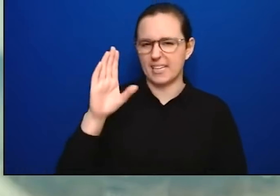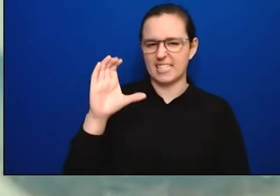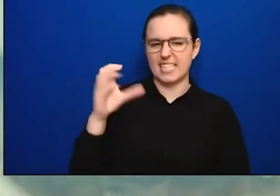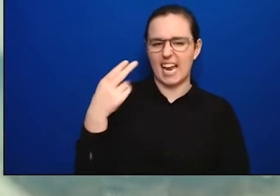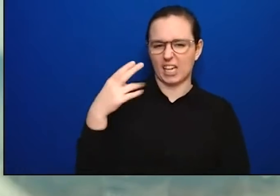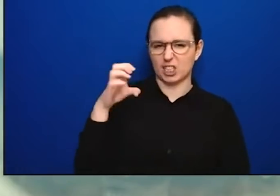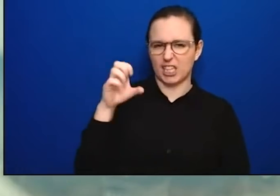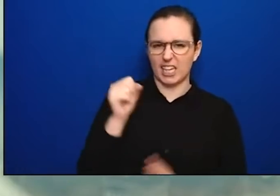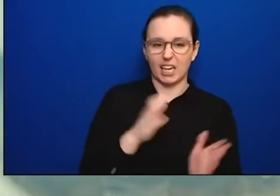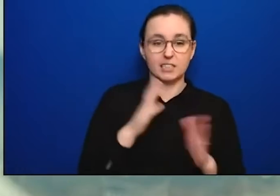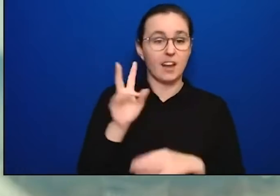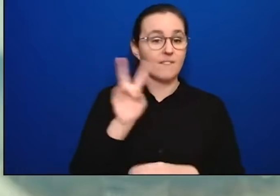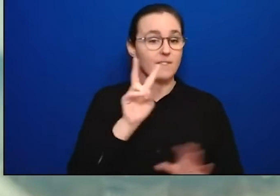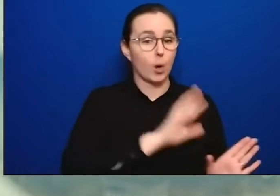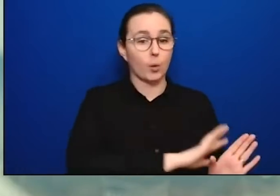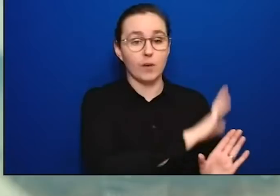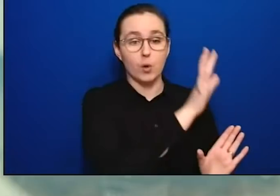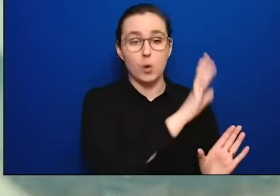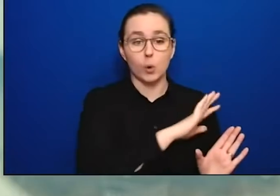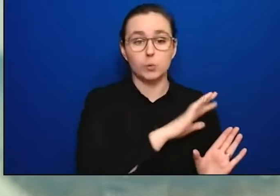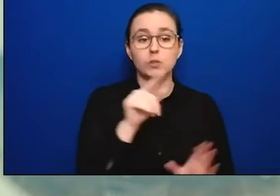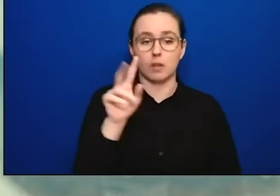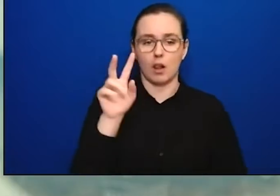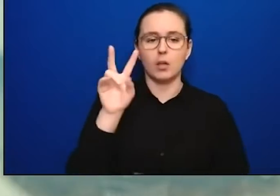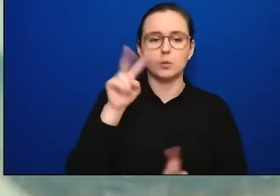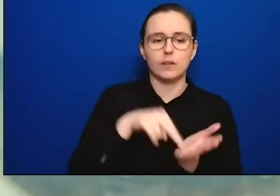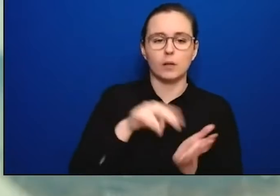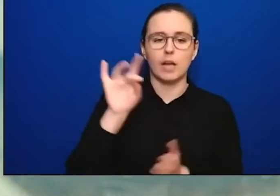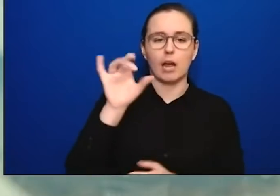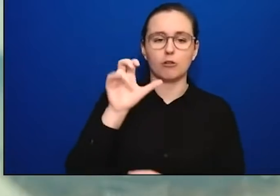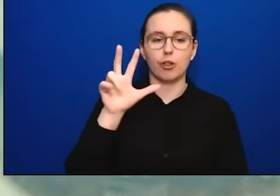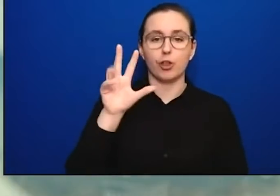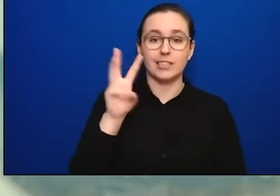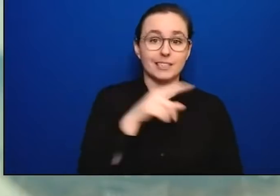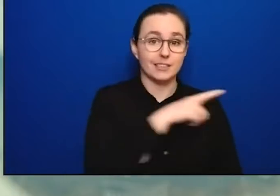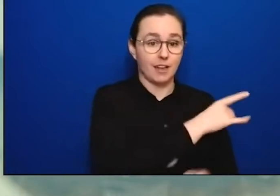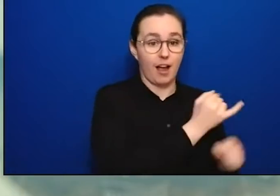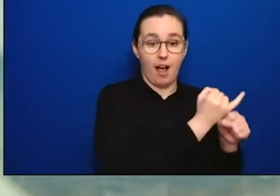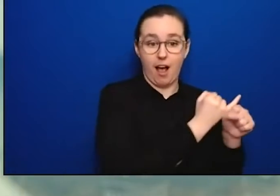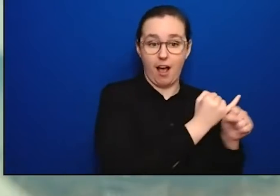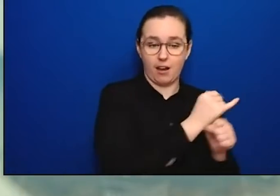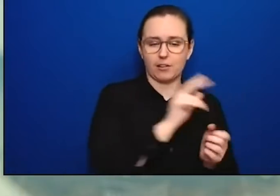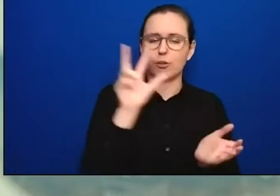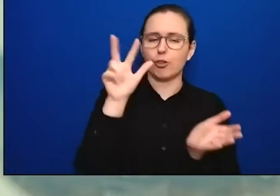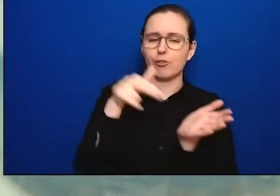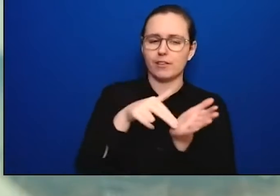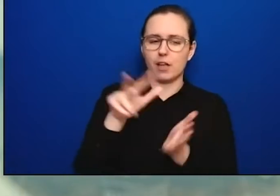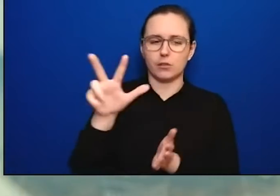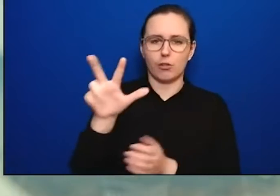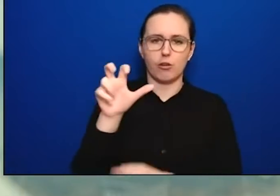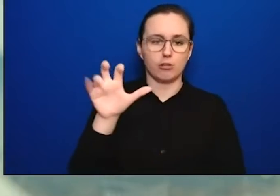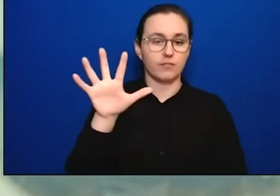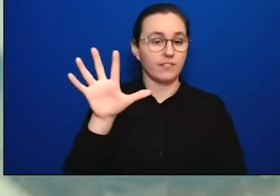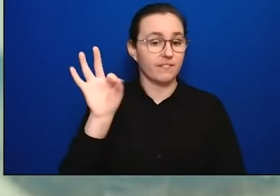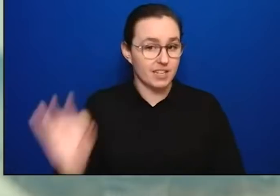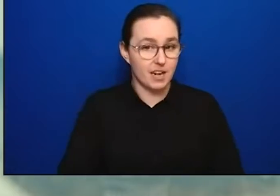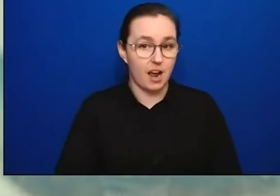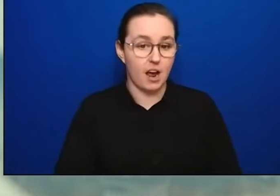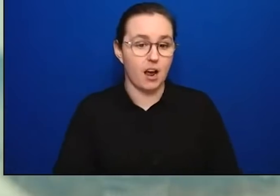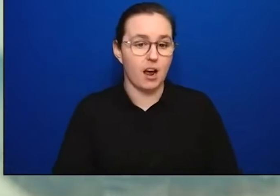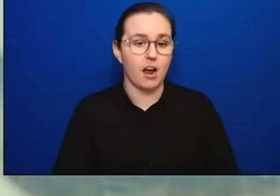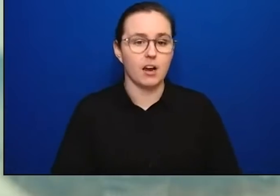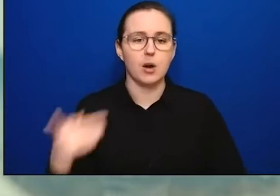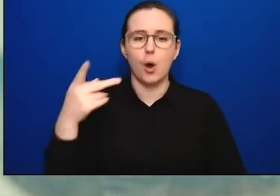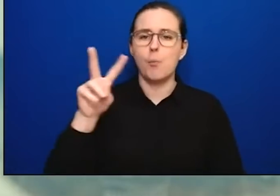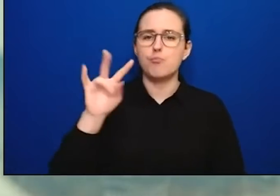3,359 in Island Health, and 813 in Providence Healthcare. This is the number of healthcare workers affected and does not reflect